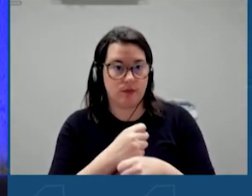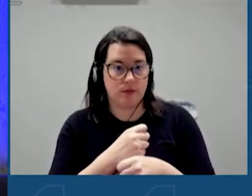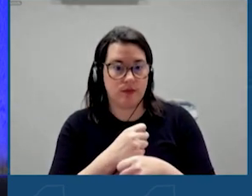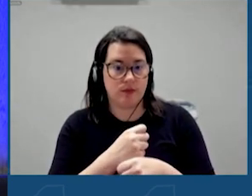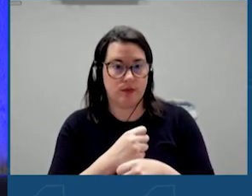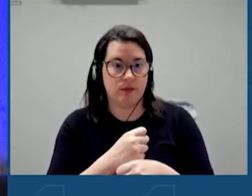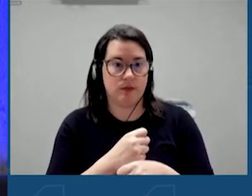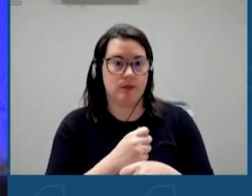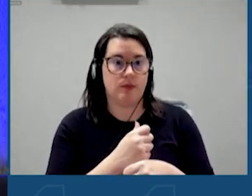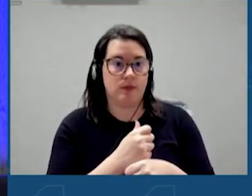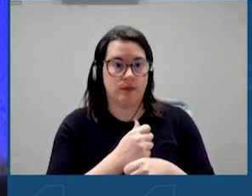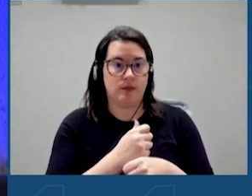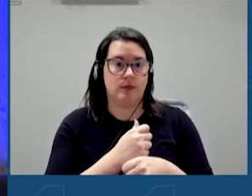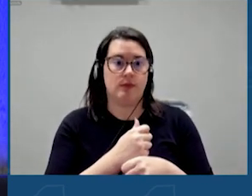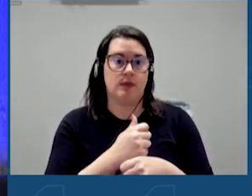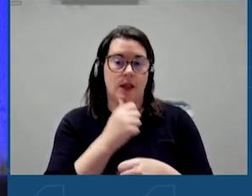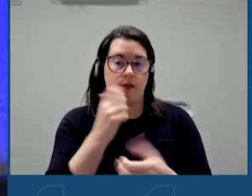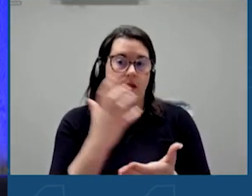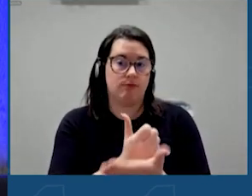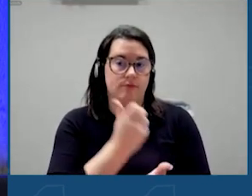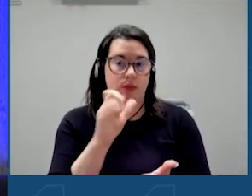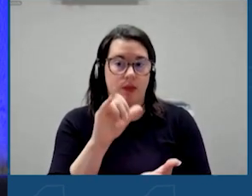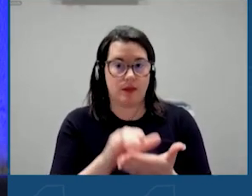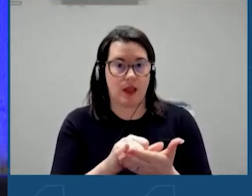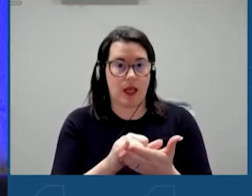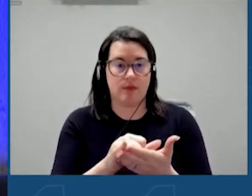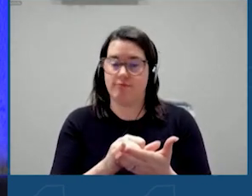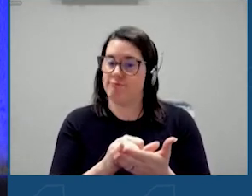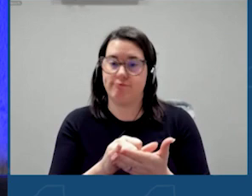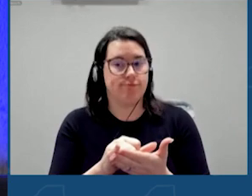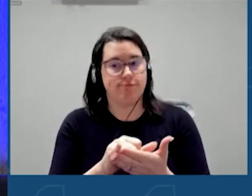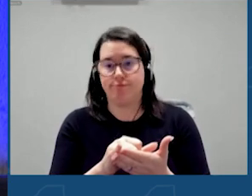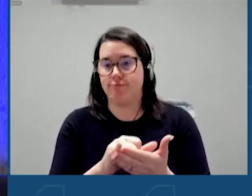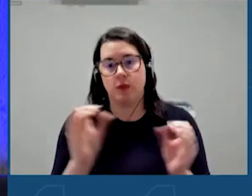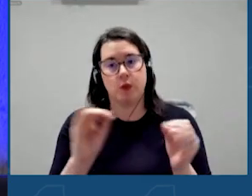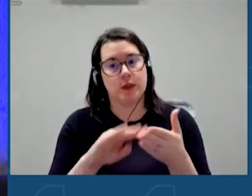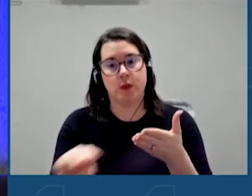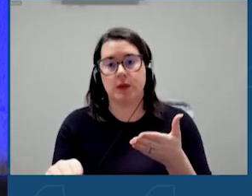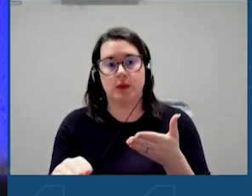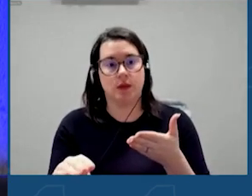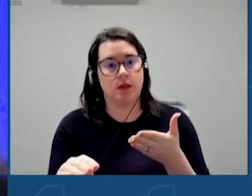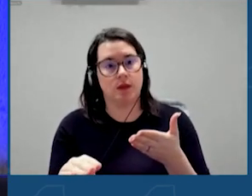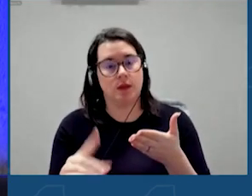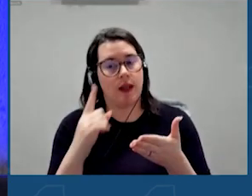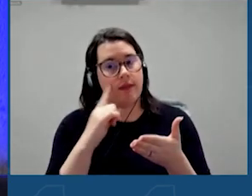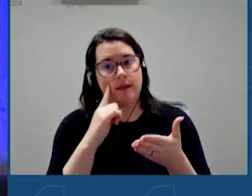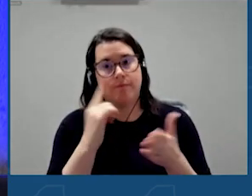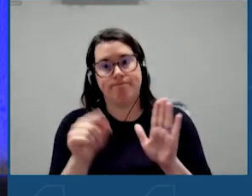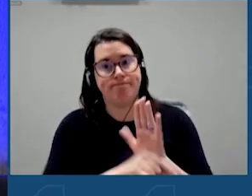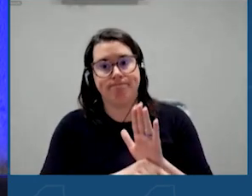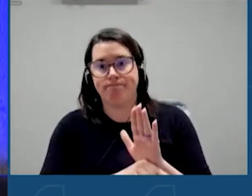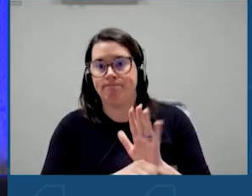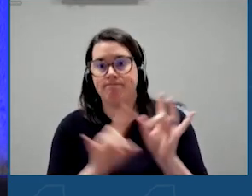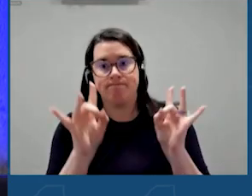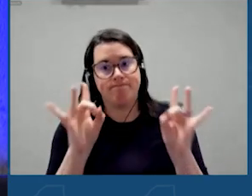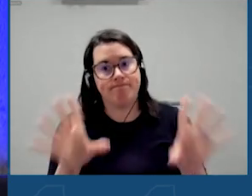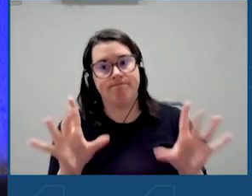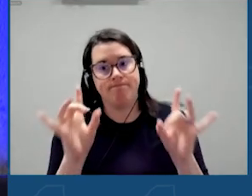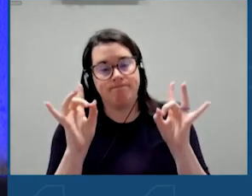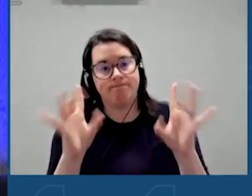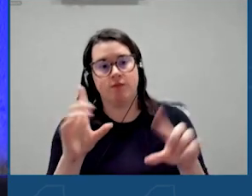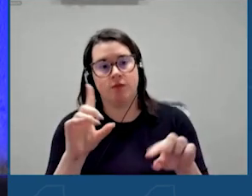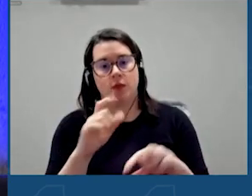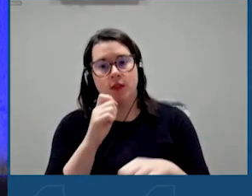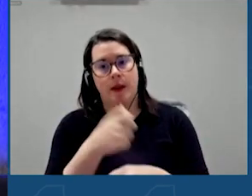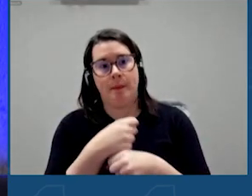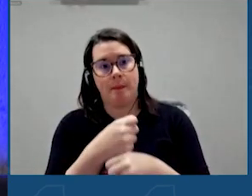and not taking advantage of that is unconscionable. And I think it's morally reprehensible that we're not creating opportunities for